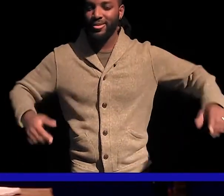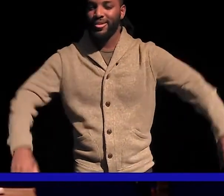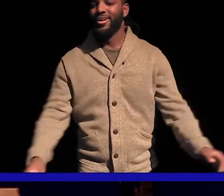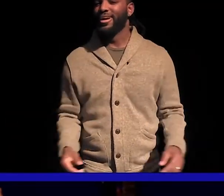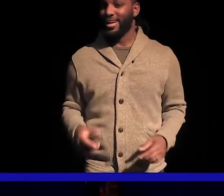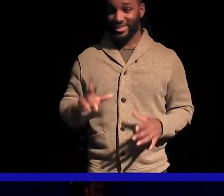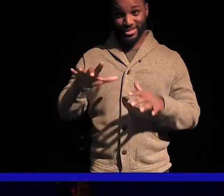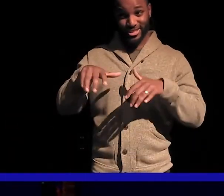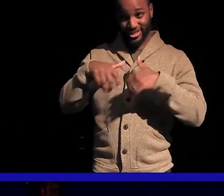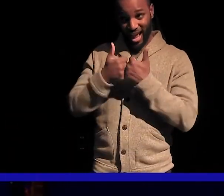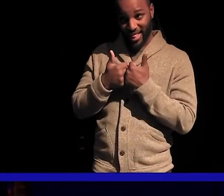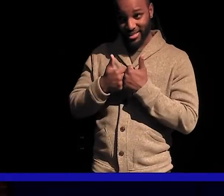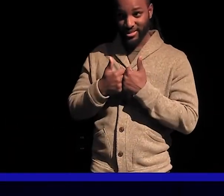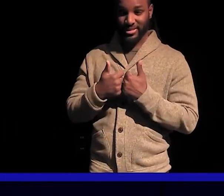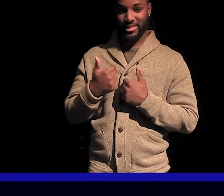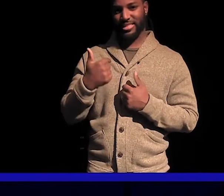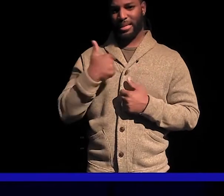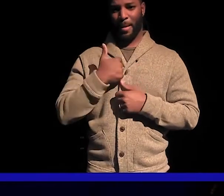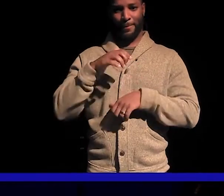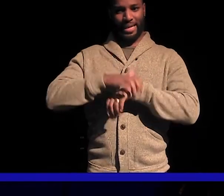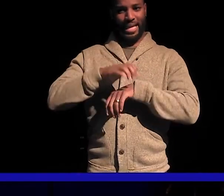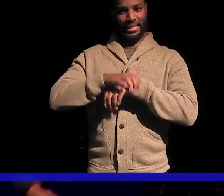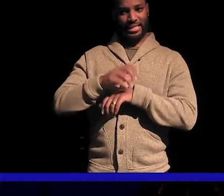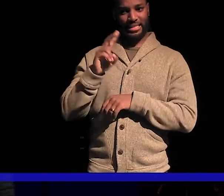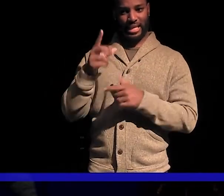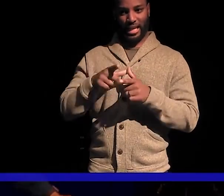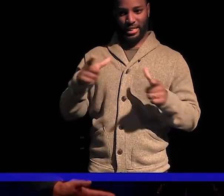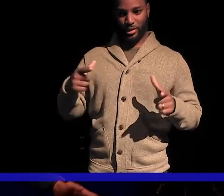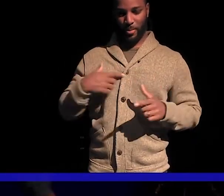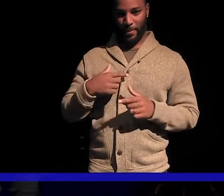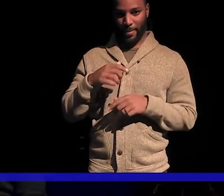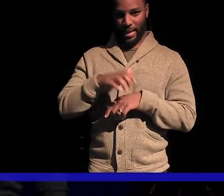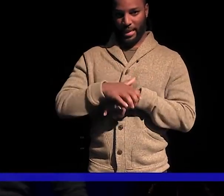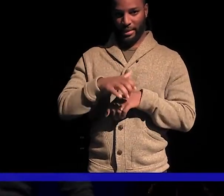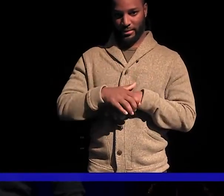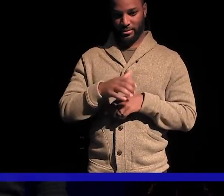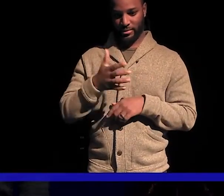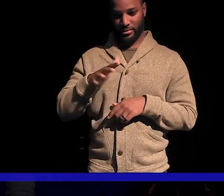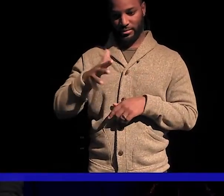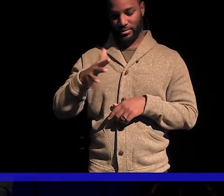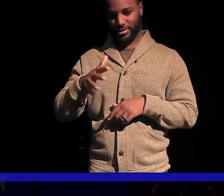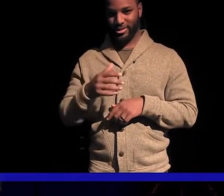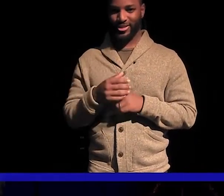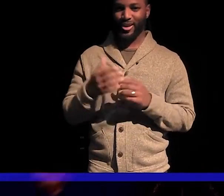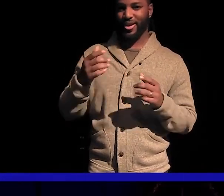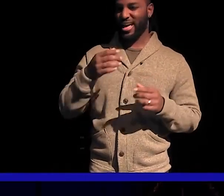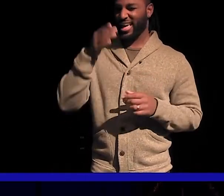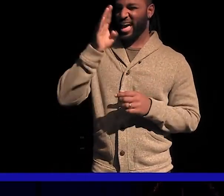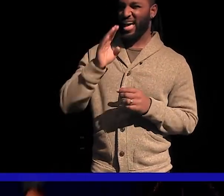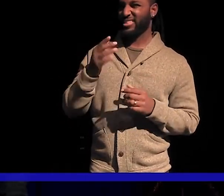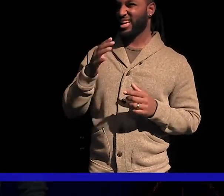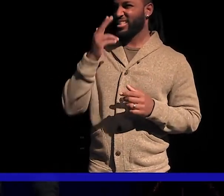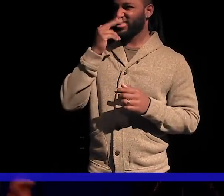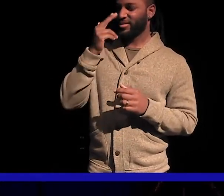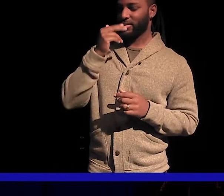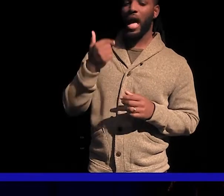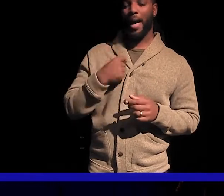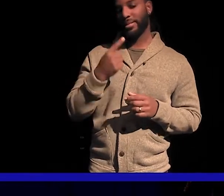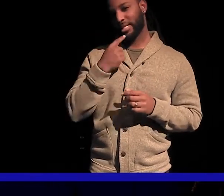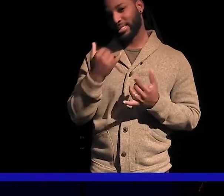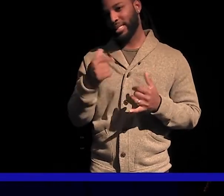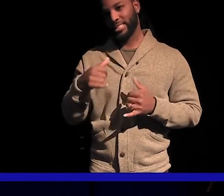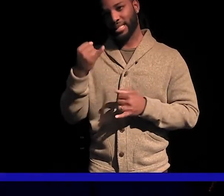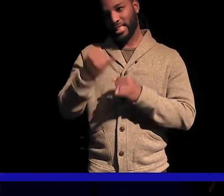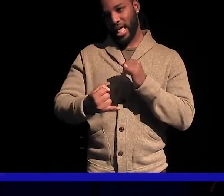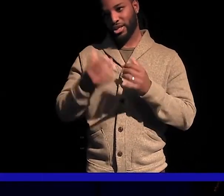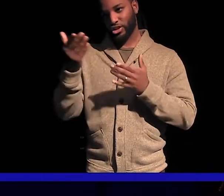And it's a challenge because I'm an English as a second language person, so figure that one out. God has a sense of humor. Oh, I'm going to say it today because this is the